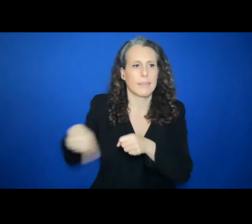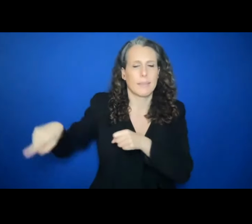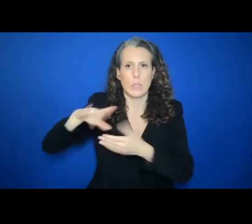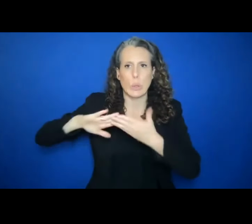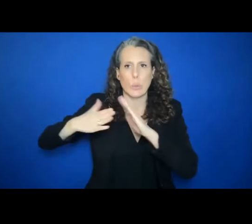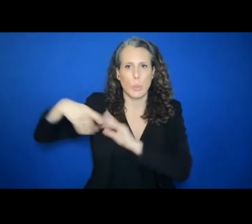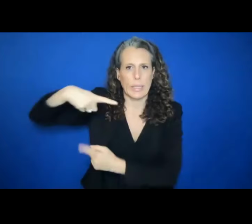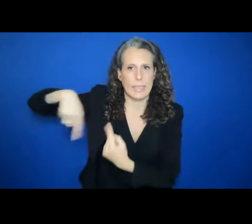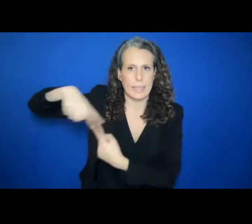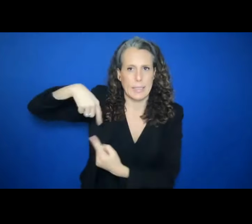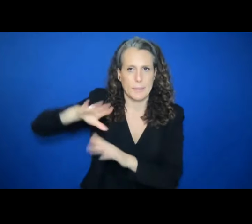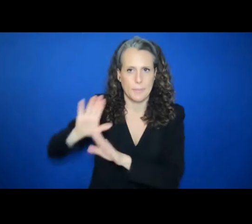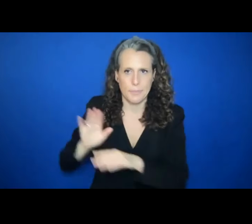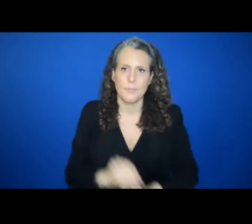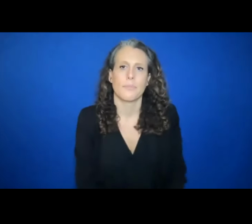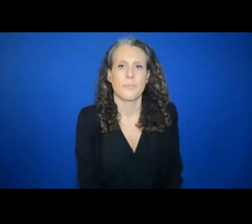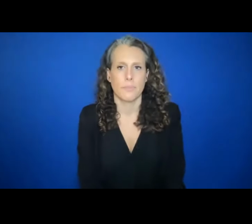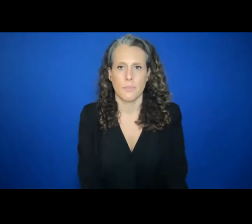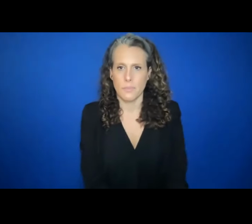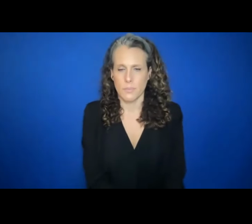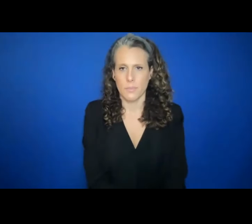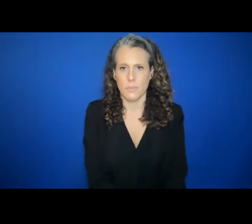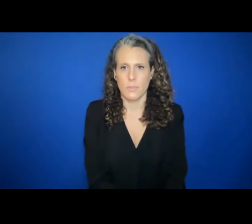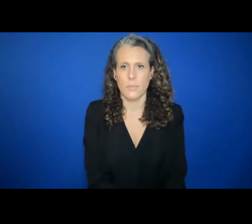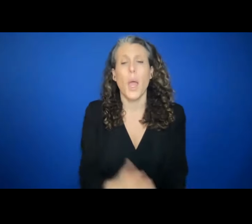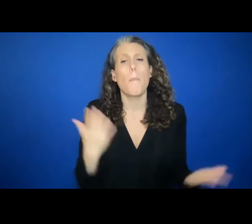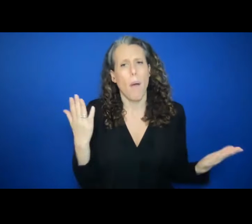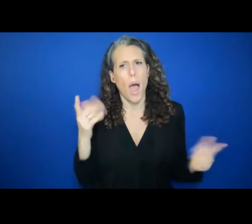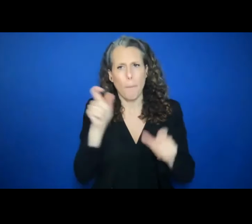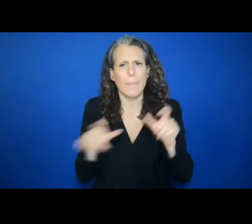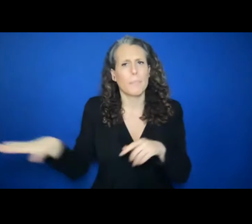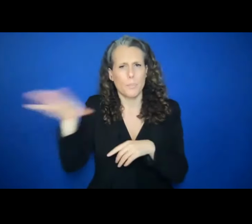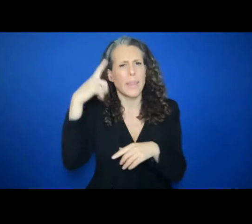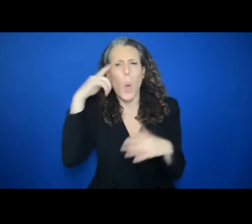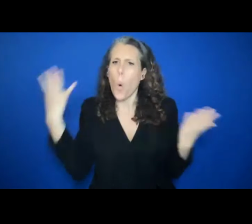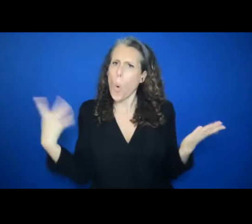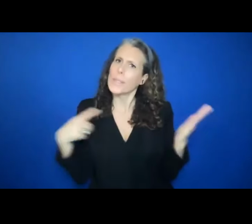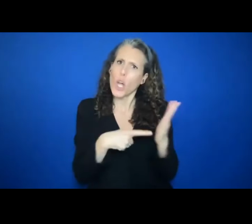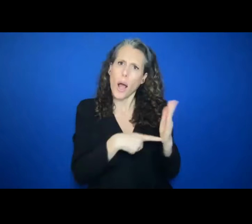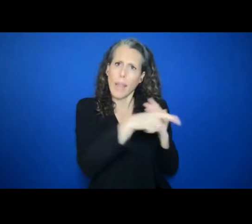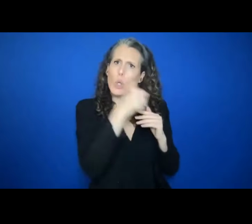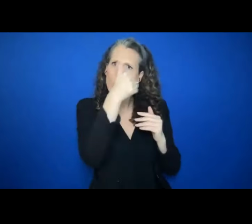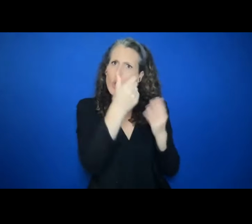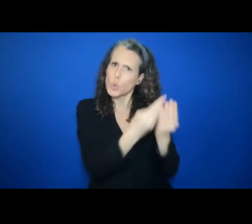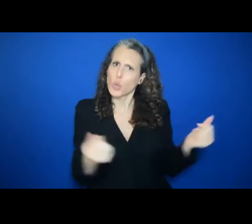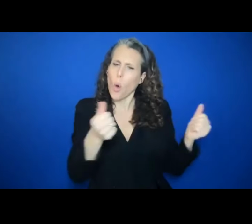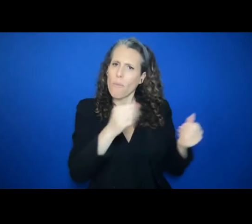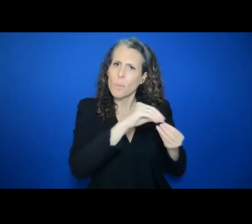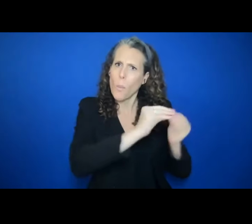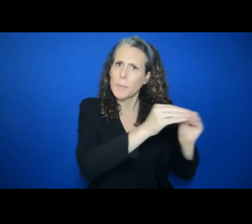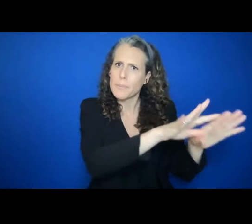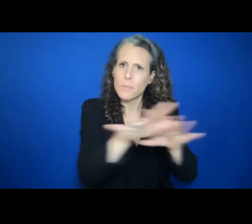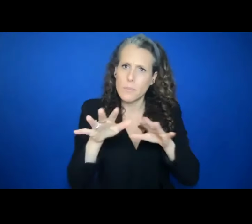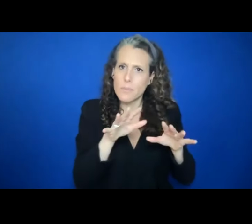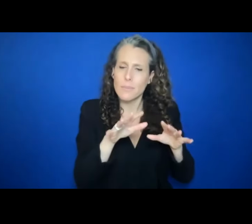well. But there's always an assumption that technology is there to solve problems. Alex has hinted at this, but technology for